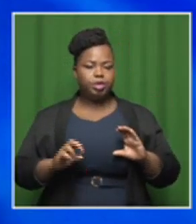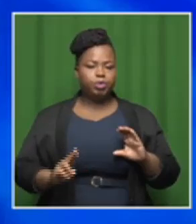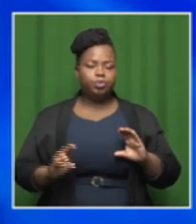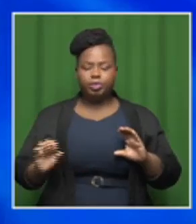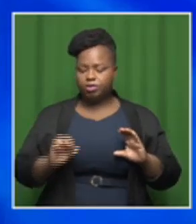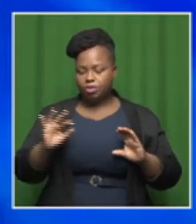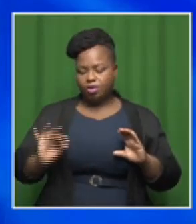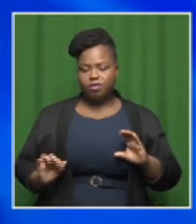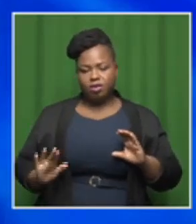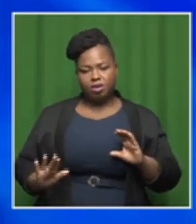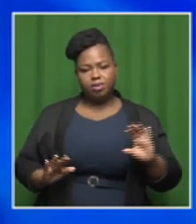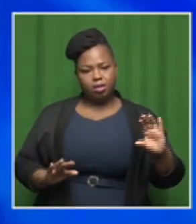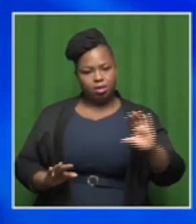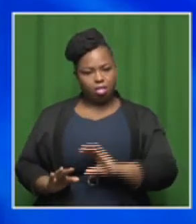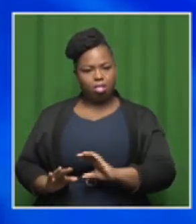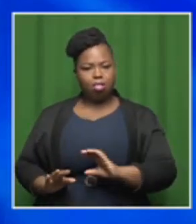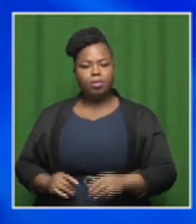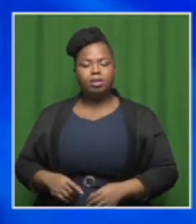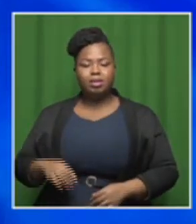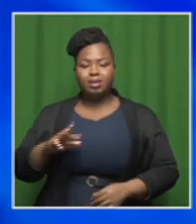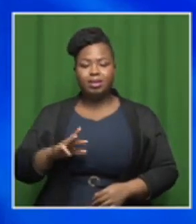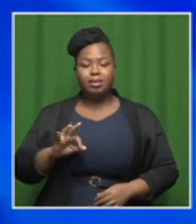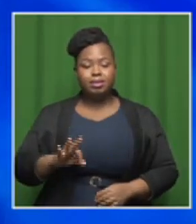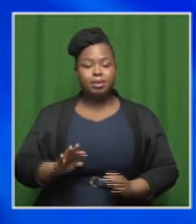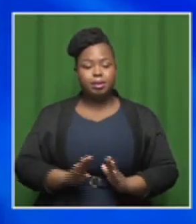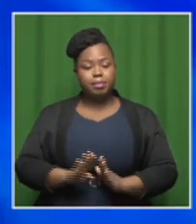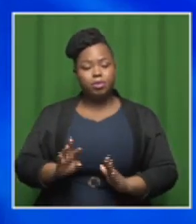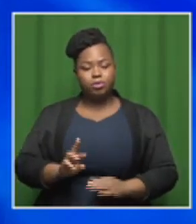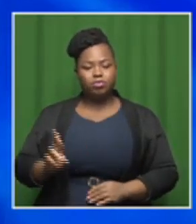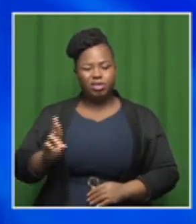but that mostly that 93 billion rand.